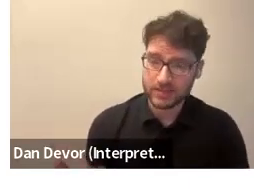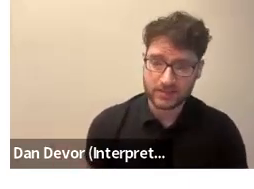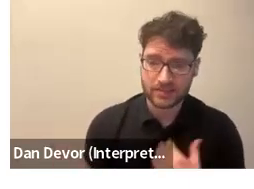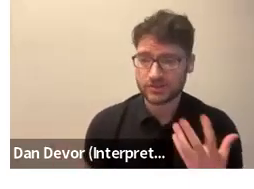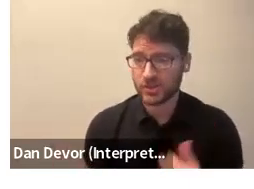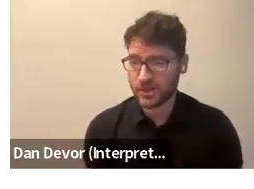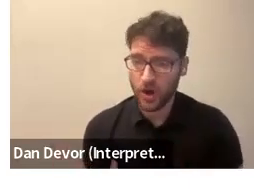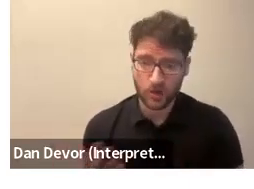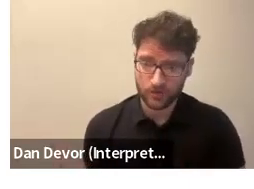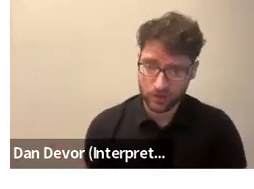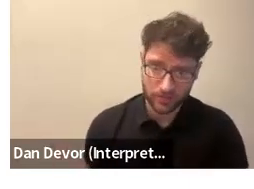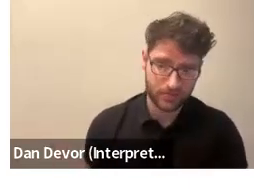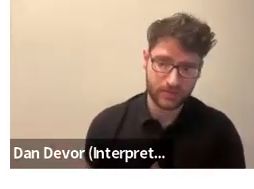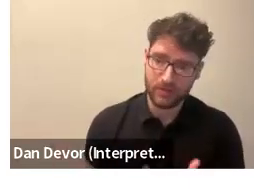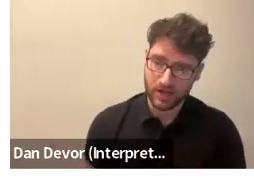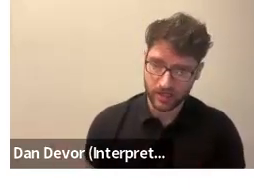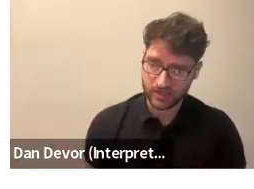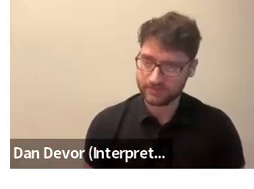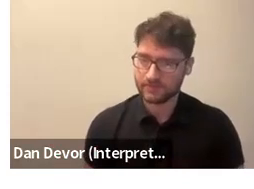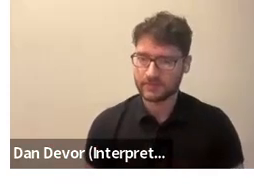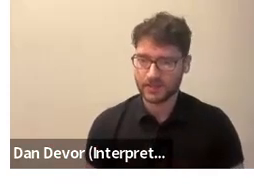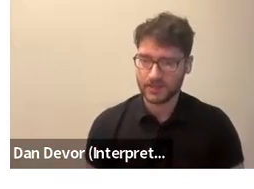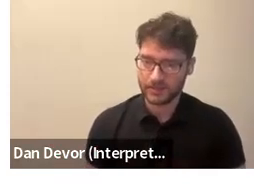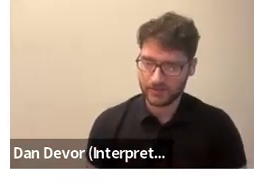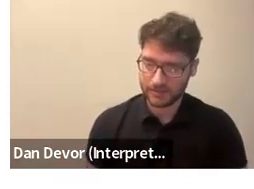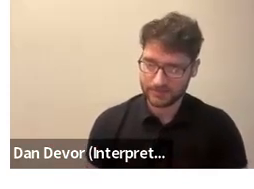happened in France, in Germany, all over Europe, in America,